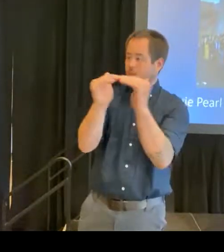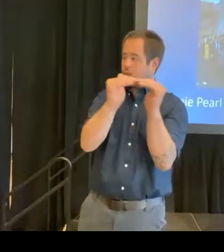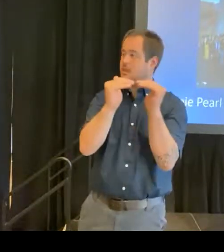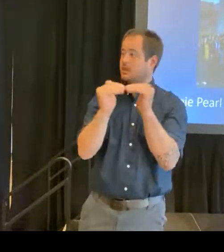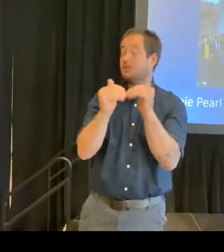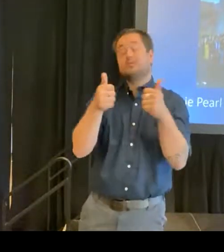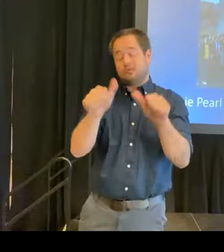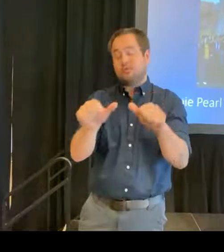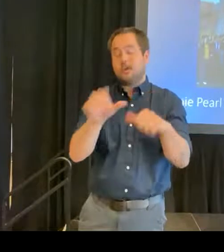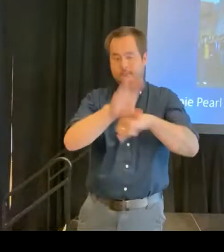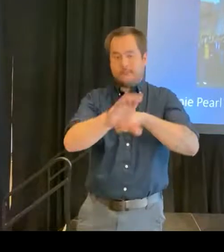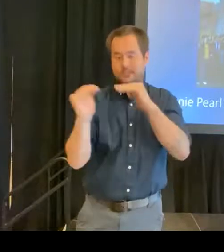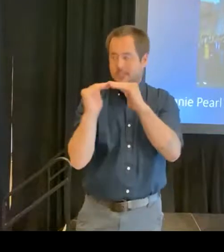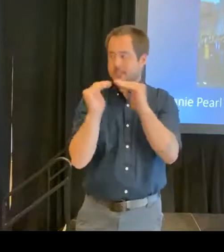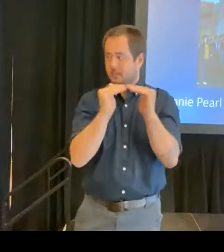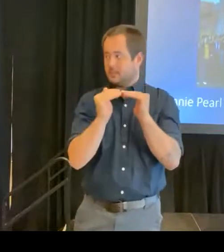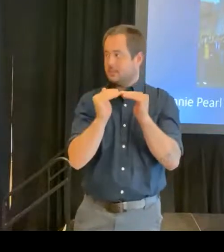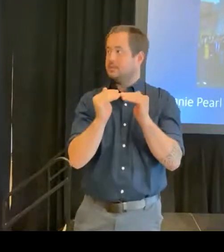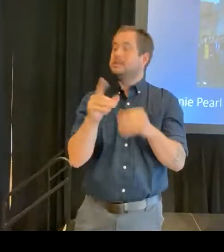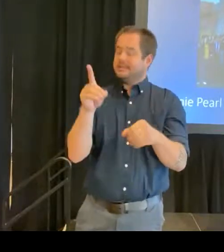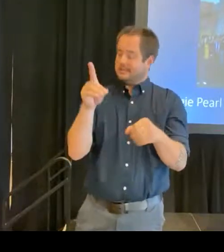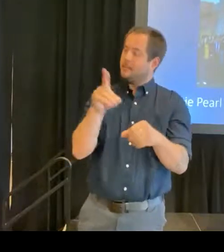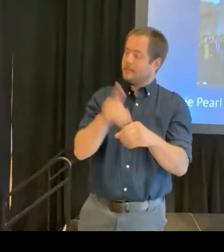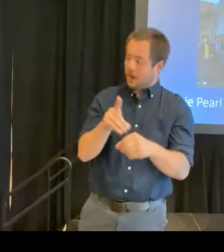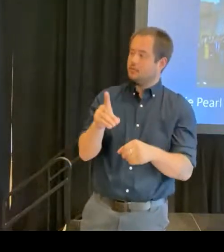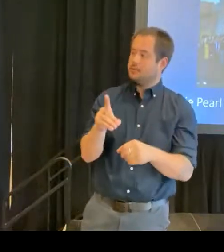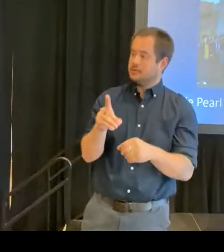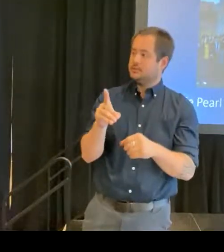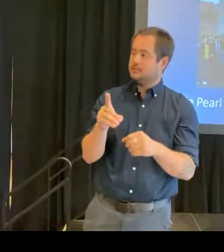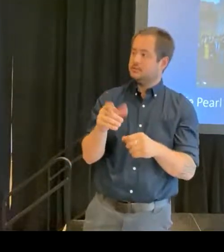try to enforce the democracy